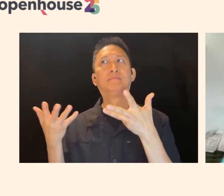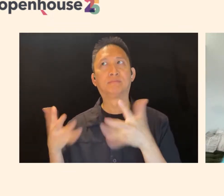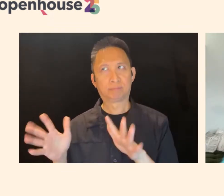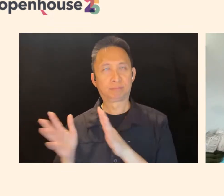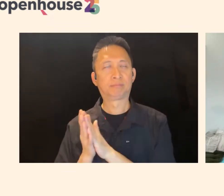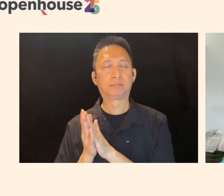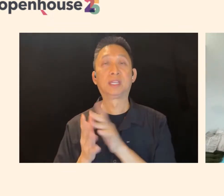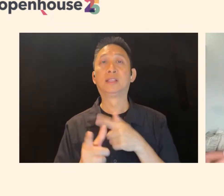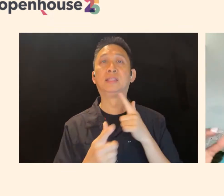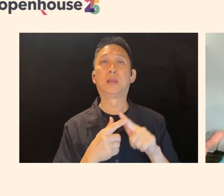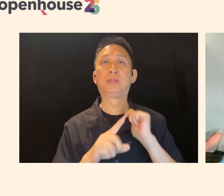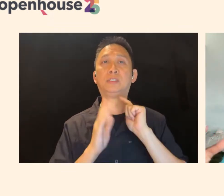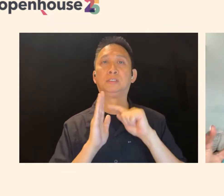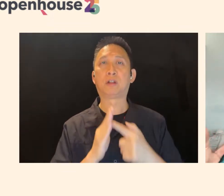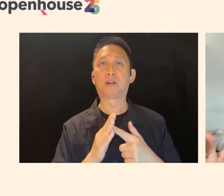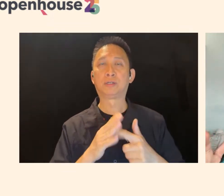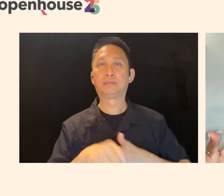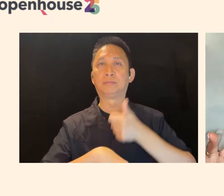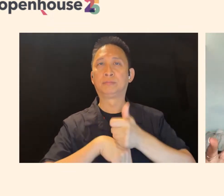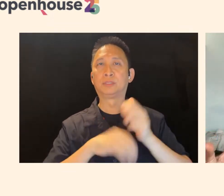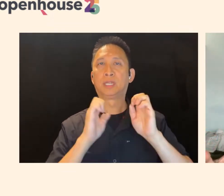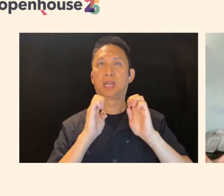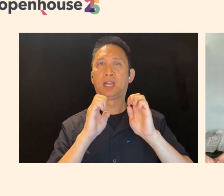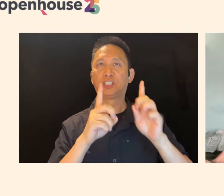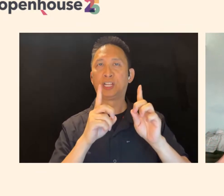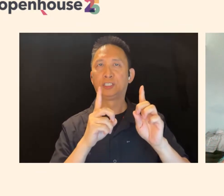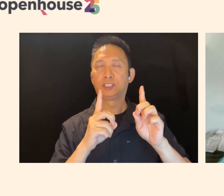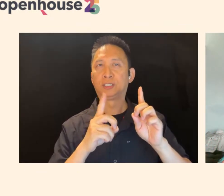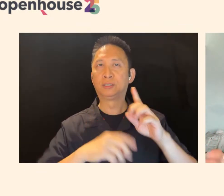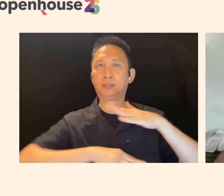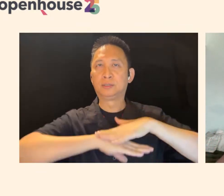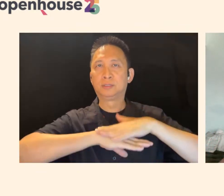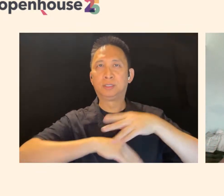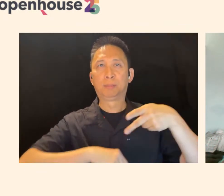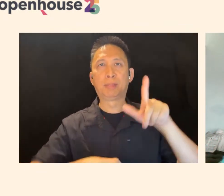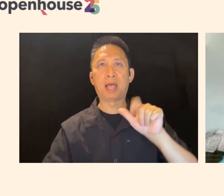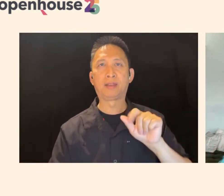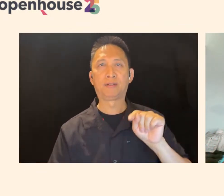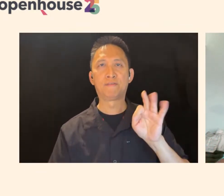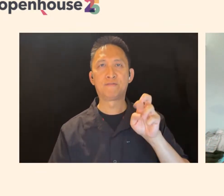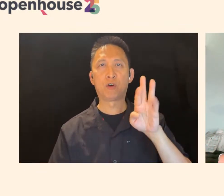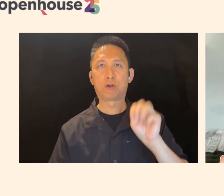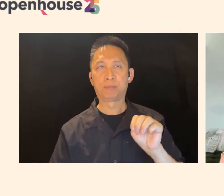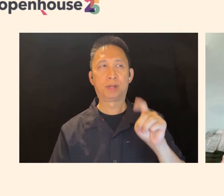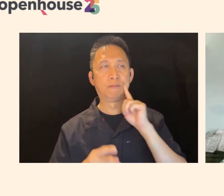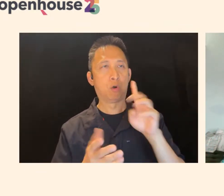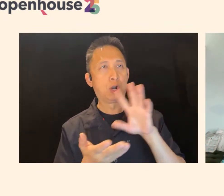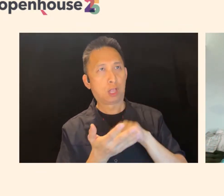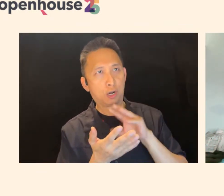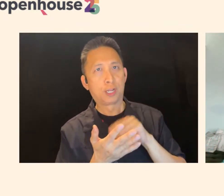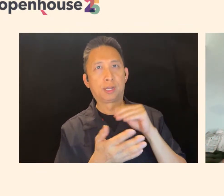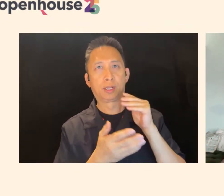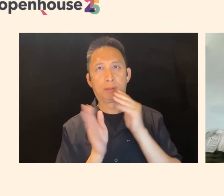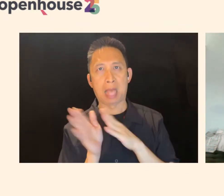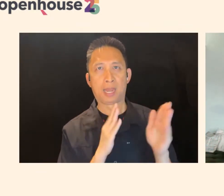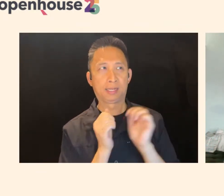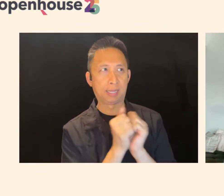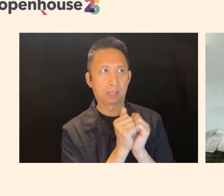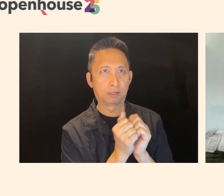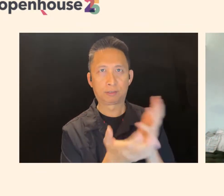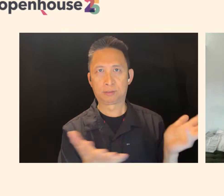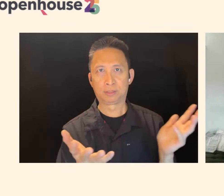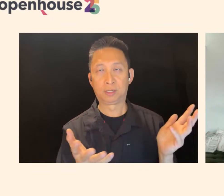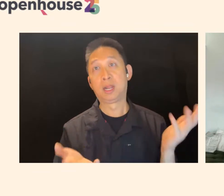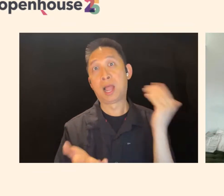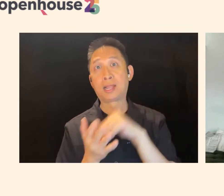platform, where for the acquisition itself, we're doing learning and planning with the residents themselves. So crowdsourcing